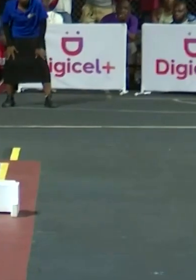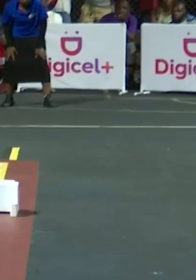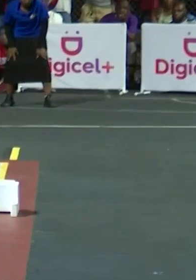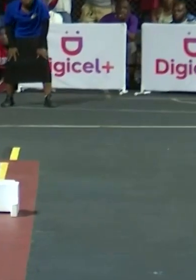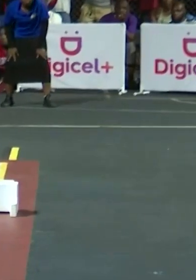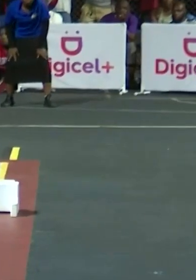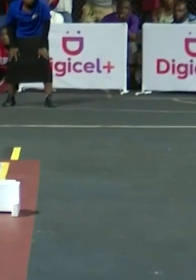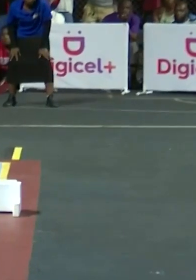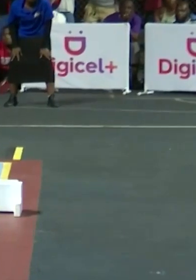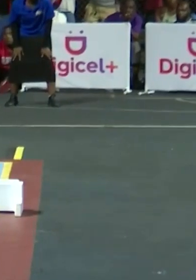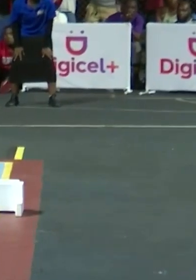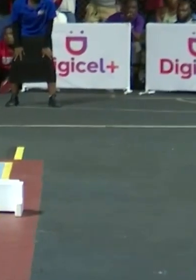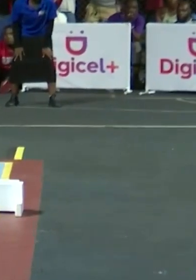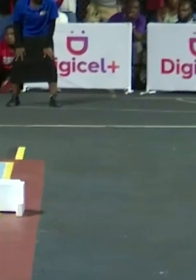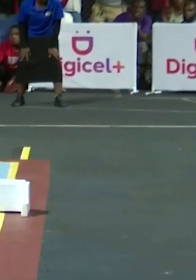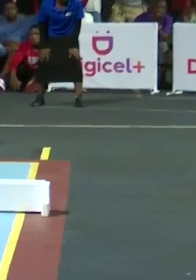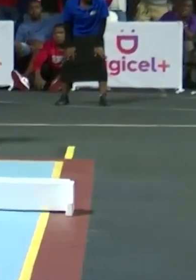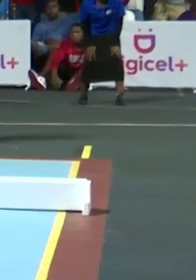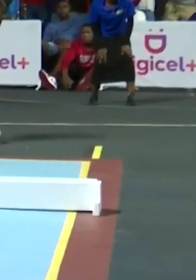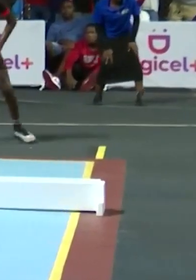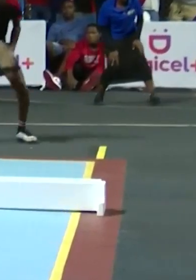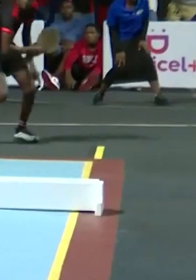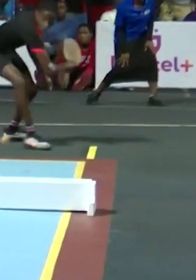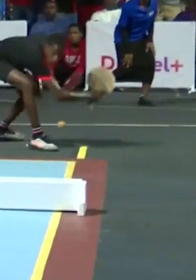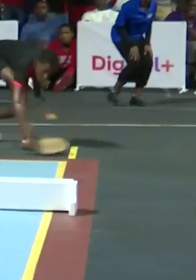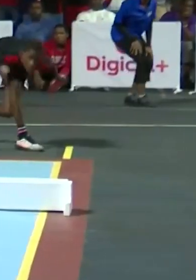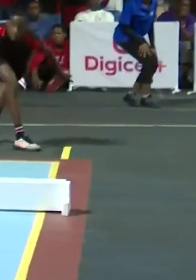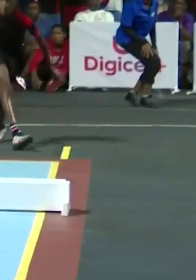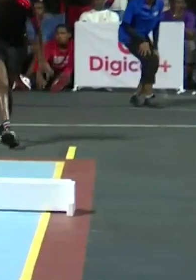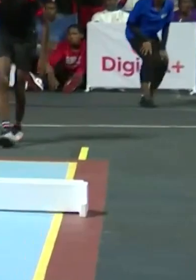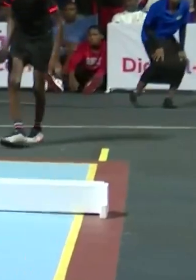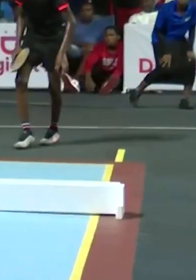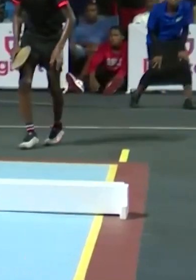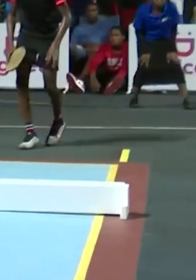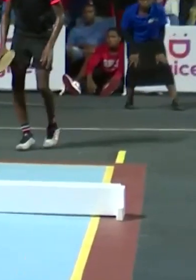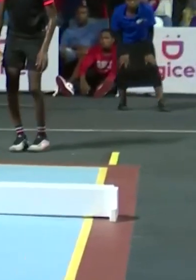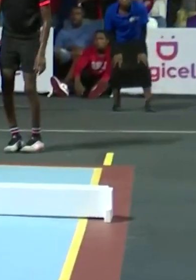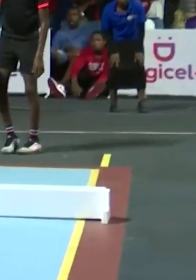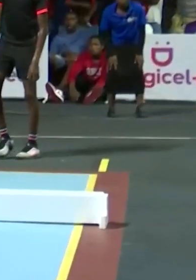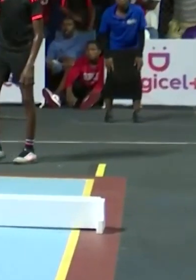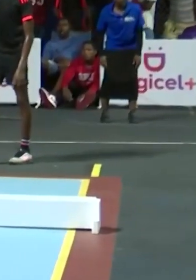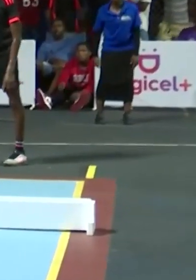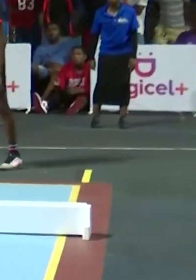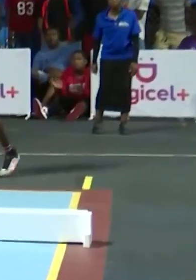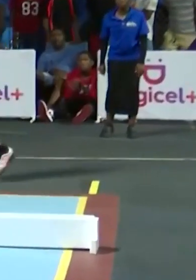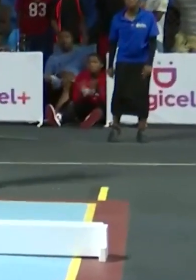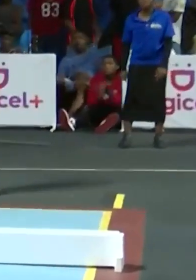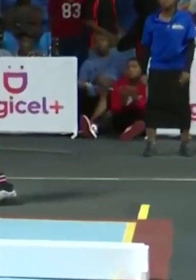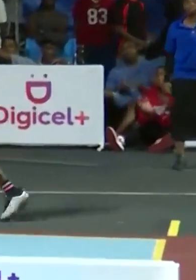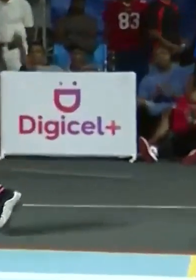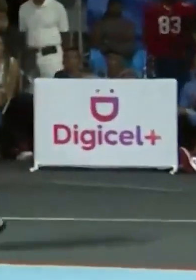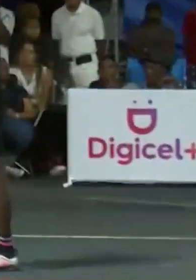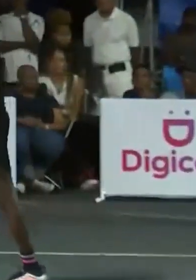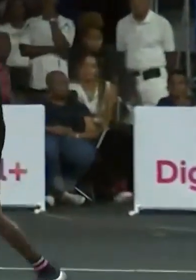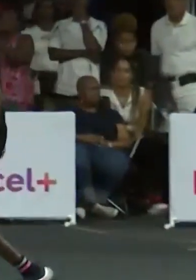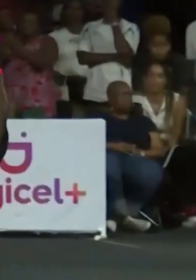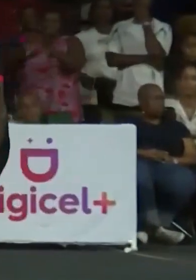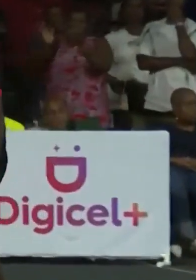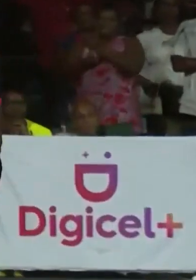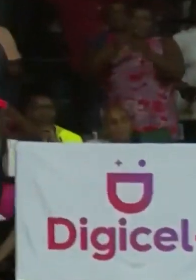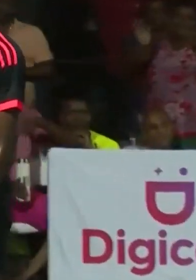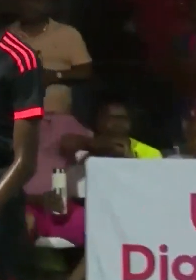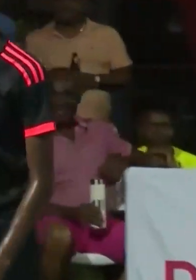his best to keep up, but Ward with the return on point, and then he forces Nurse to go long, and with that, it's